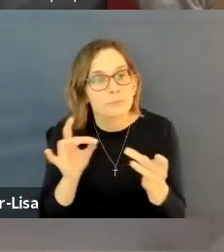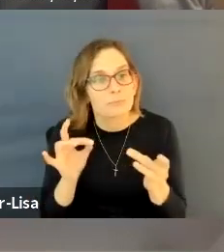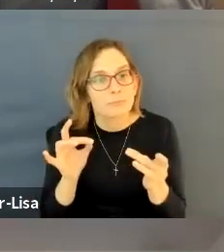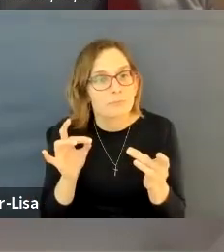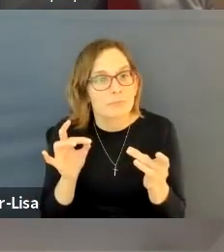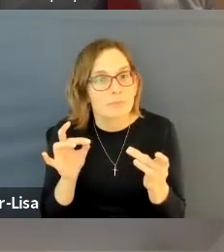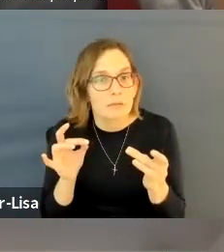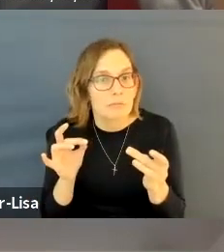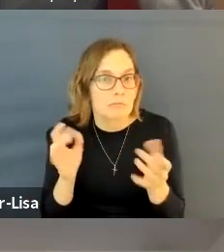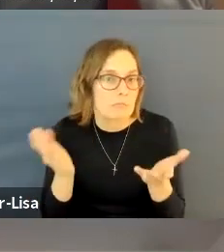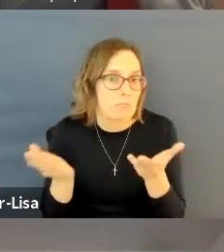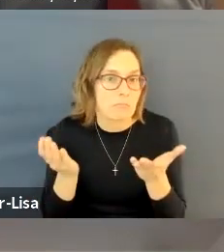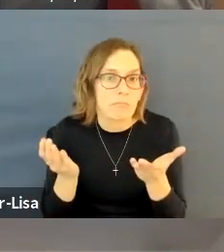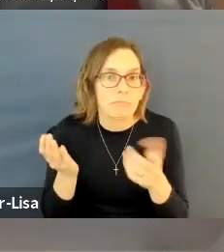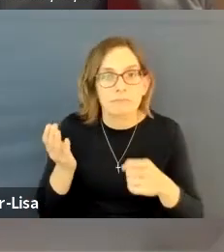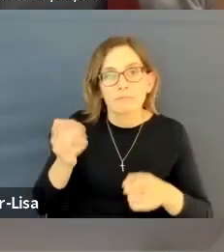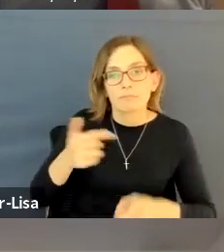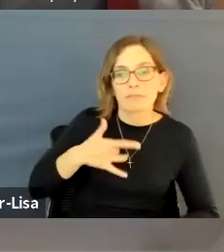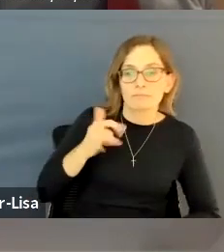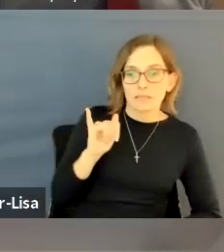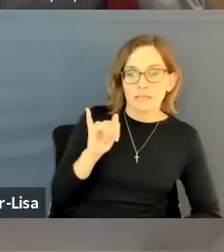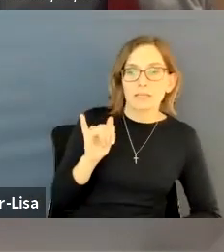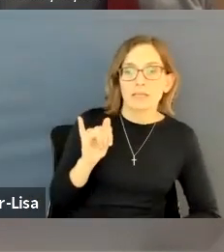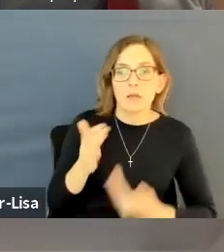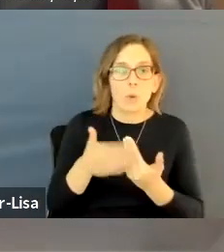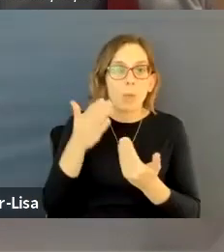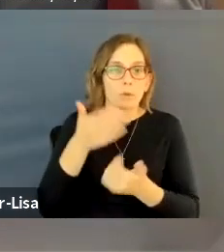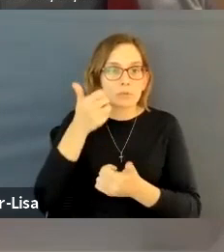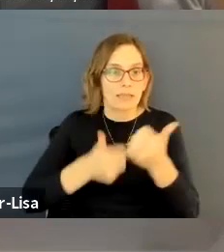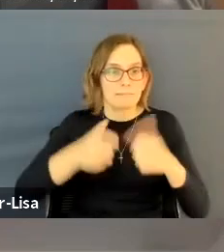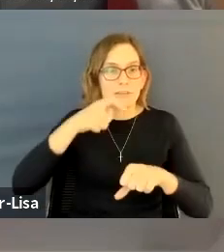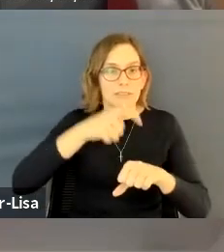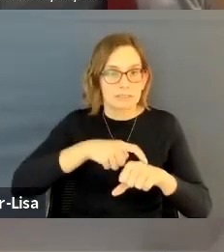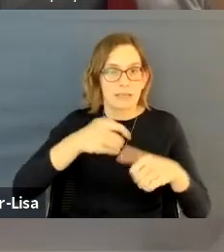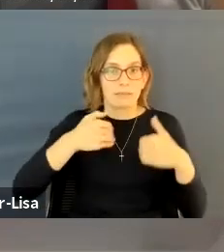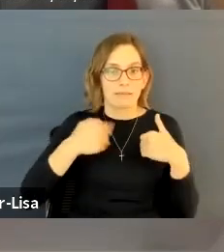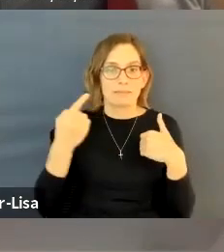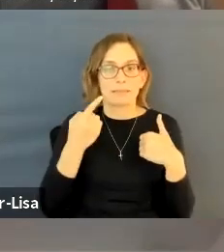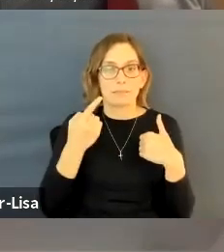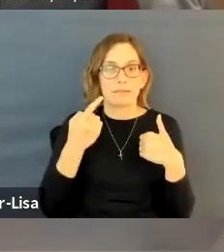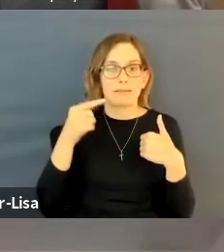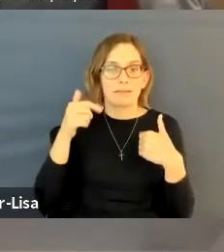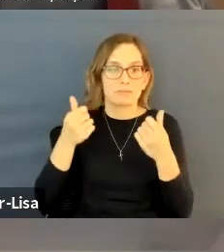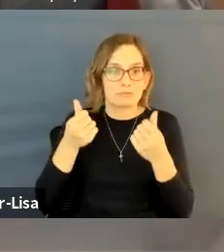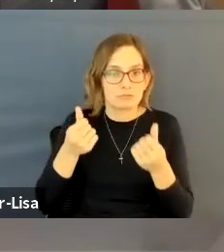something? I feel like almost every time that we've had somebody at this point try